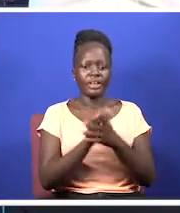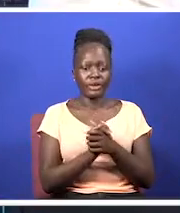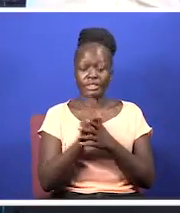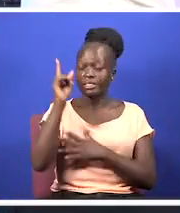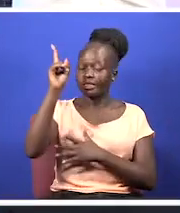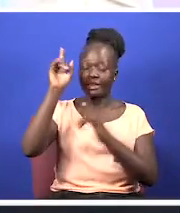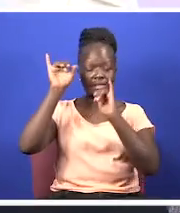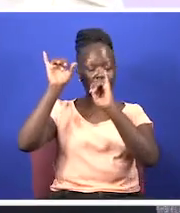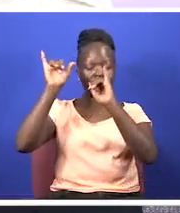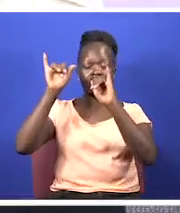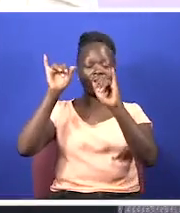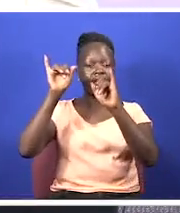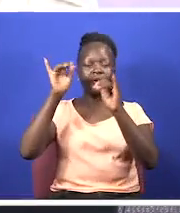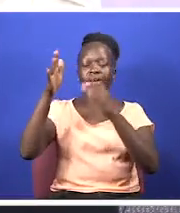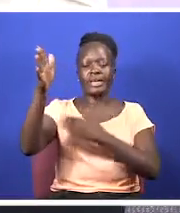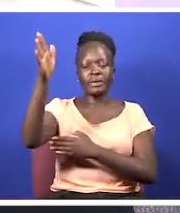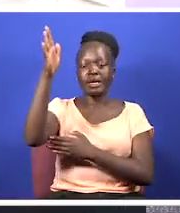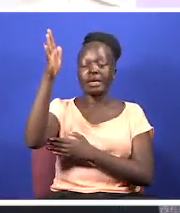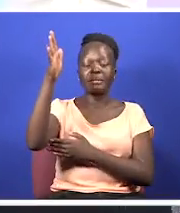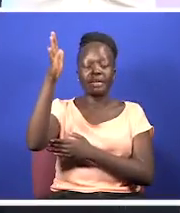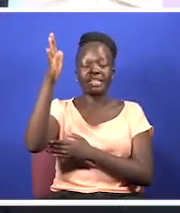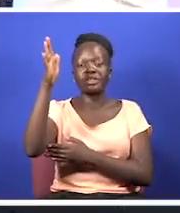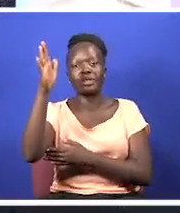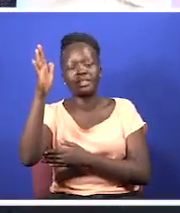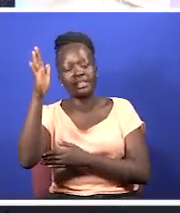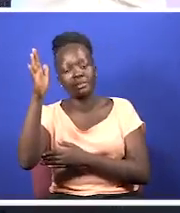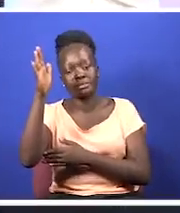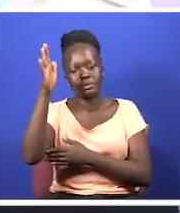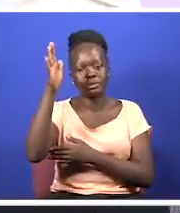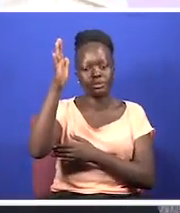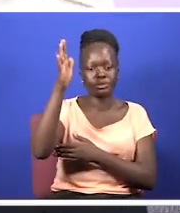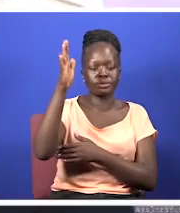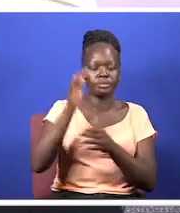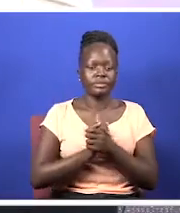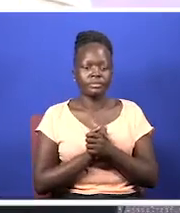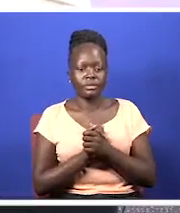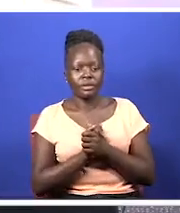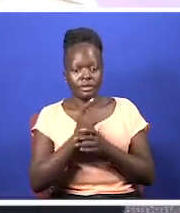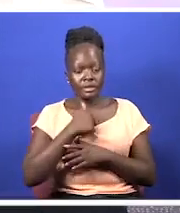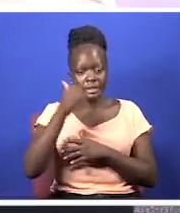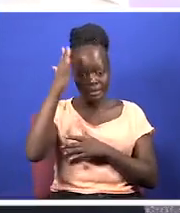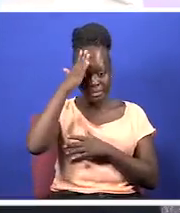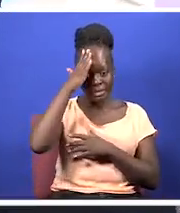Katika yote, wewe bado Mungu.